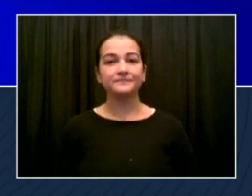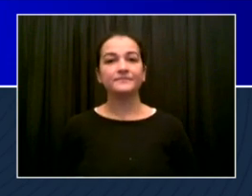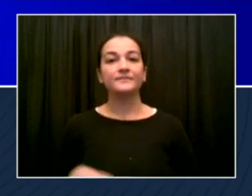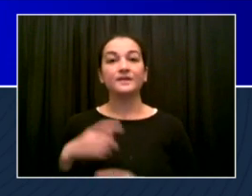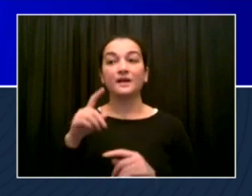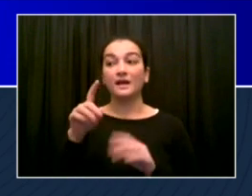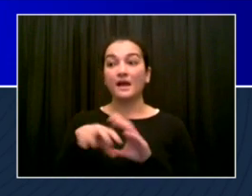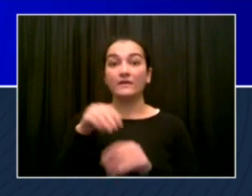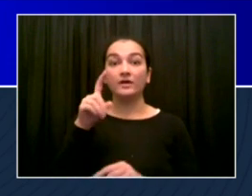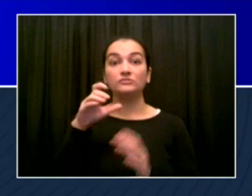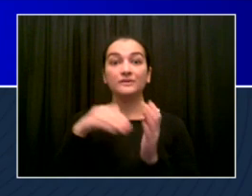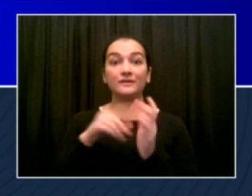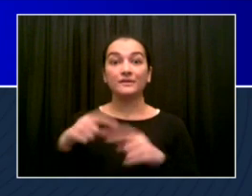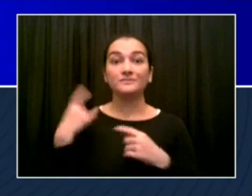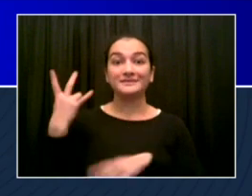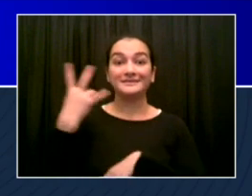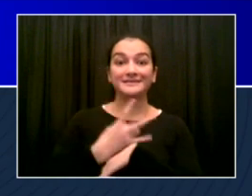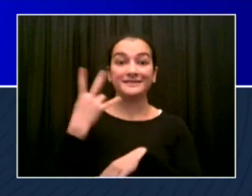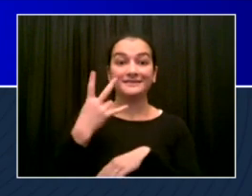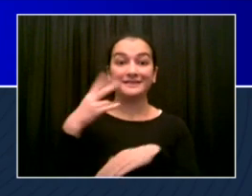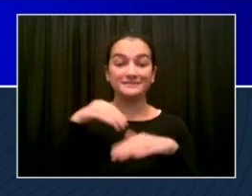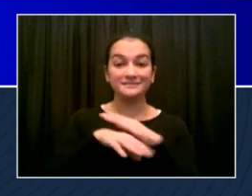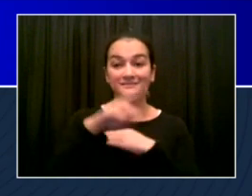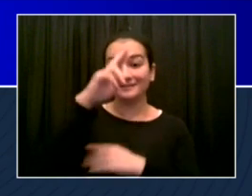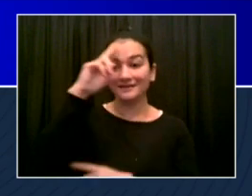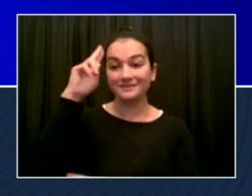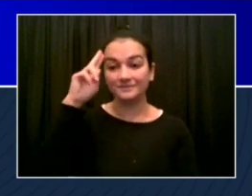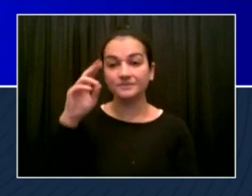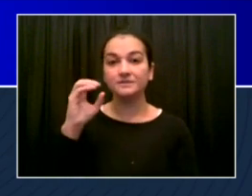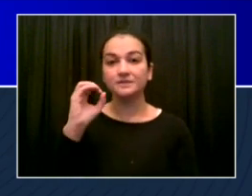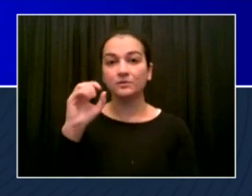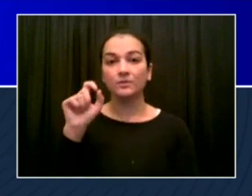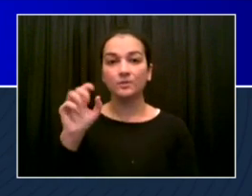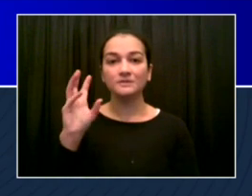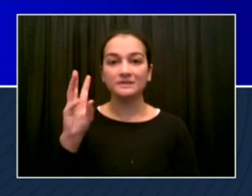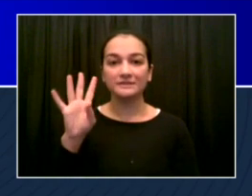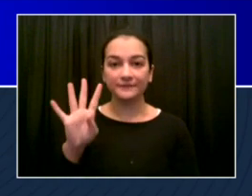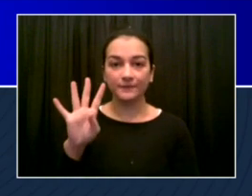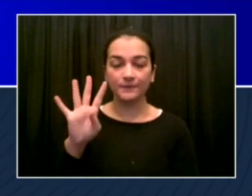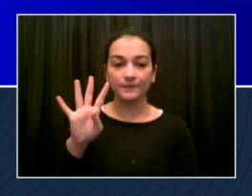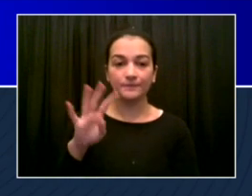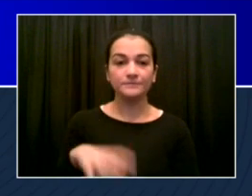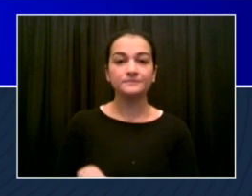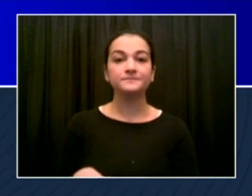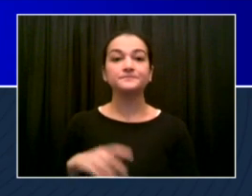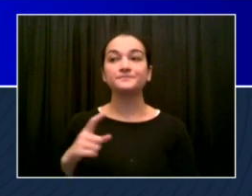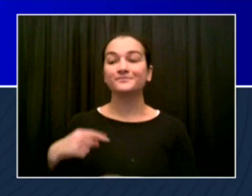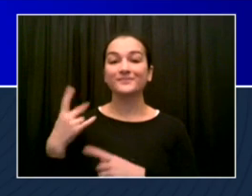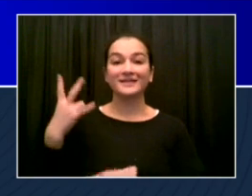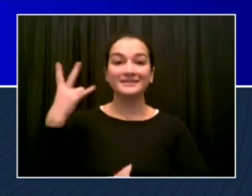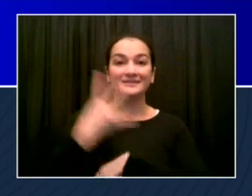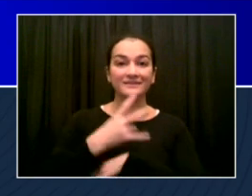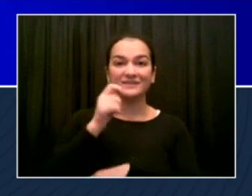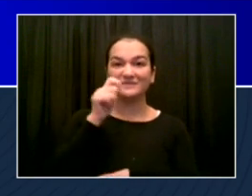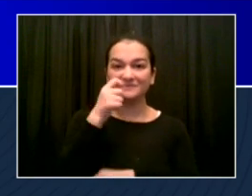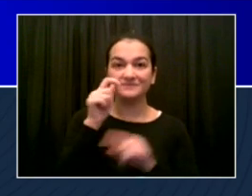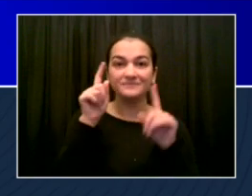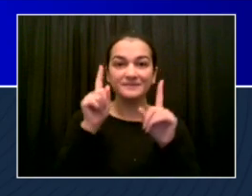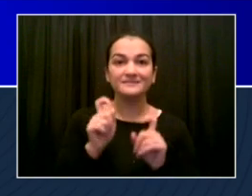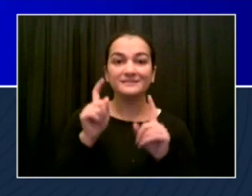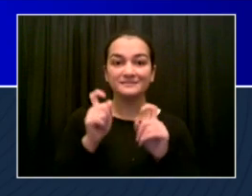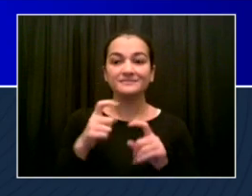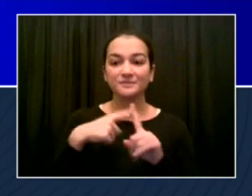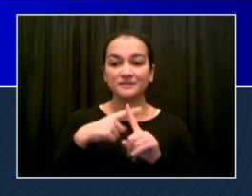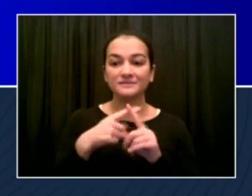100,000 New Yorkers is 0.64. And then new reported cases on a 7-day average. Today's report, 1,200